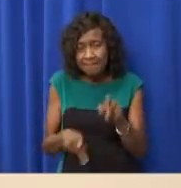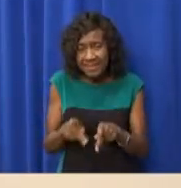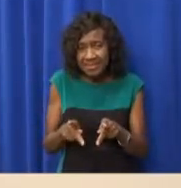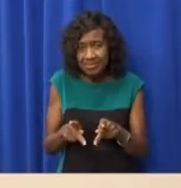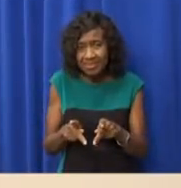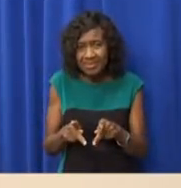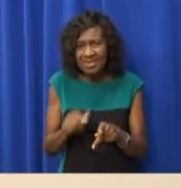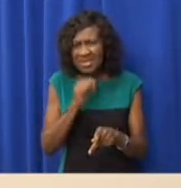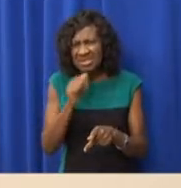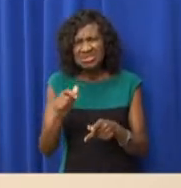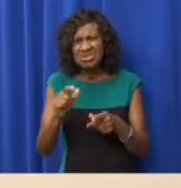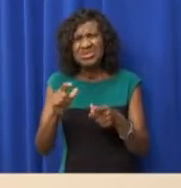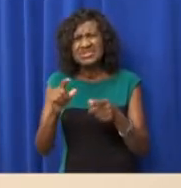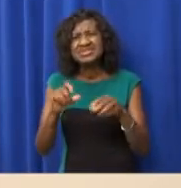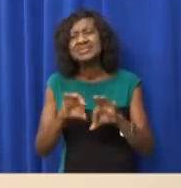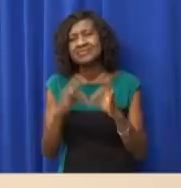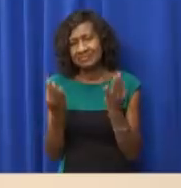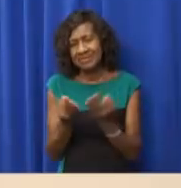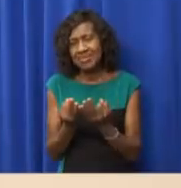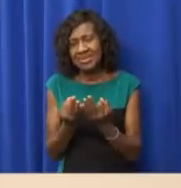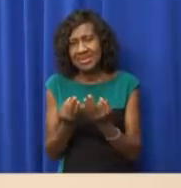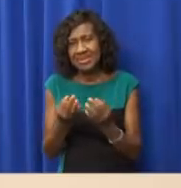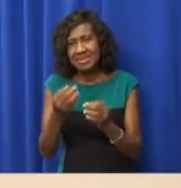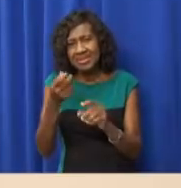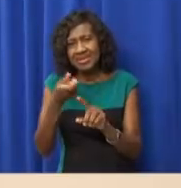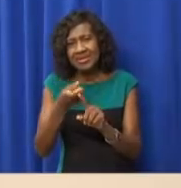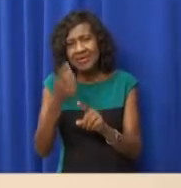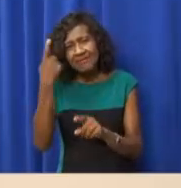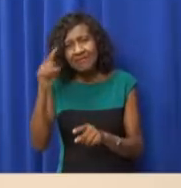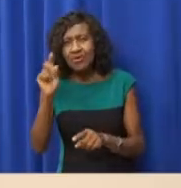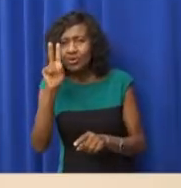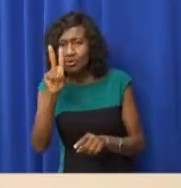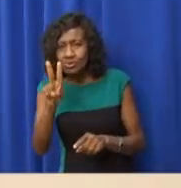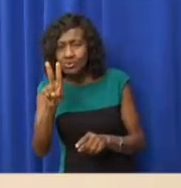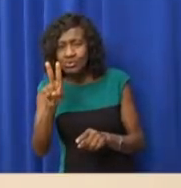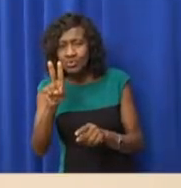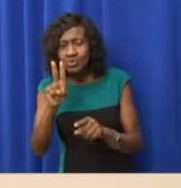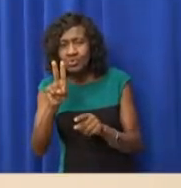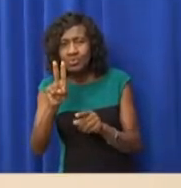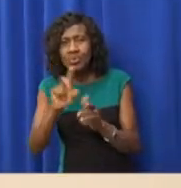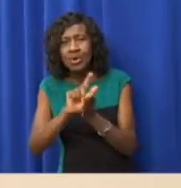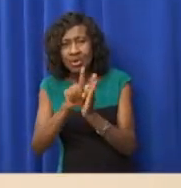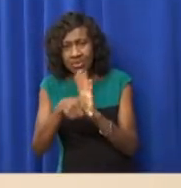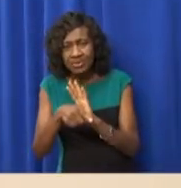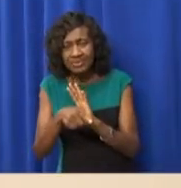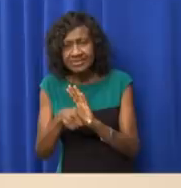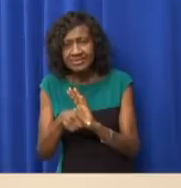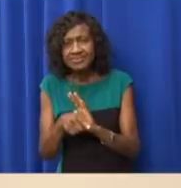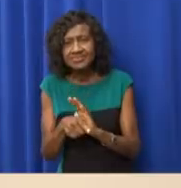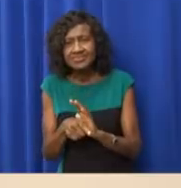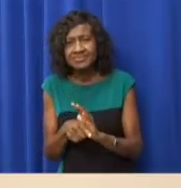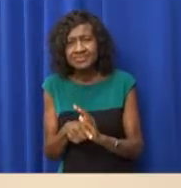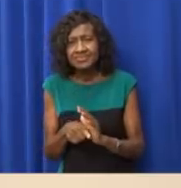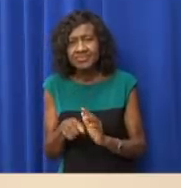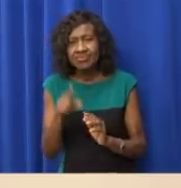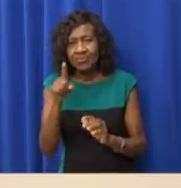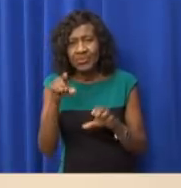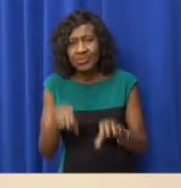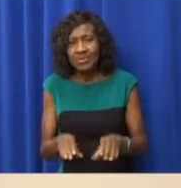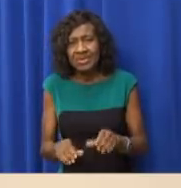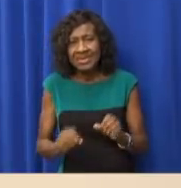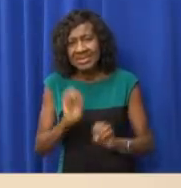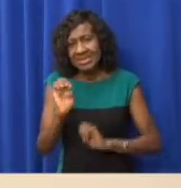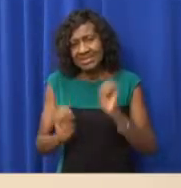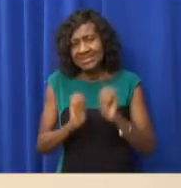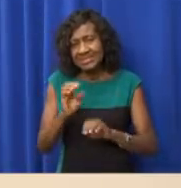for up to 2 hours per day from 4:45 a.m. until 9 p.m. You'll be able to exercise on the